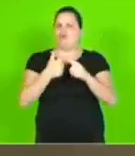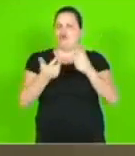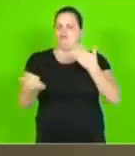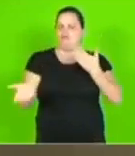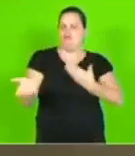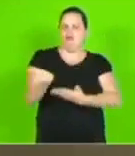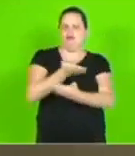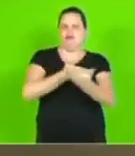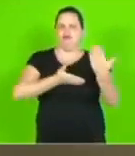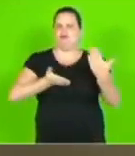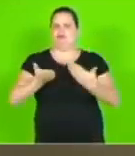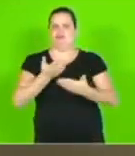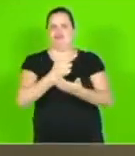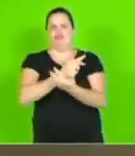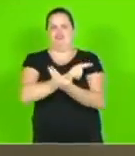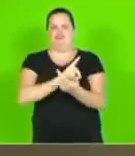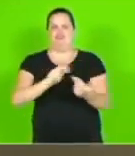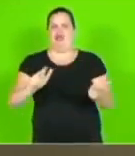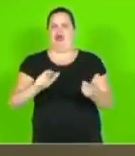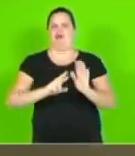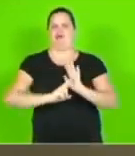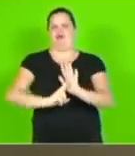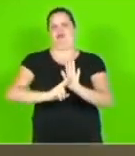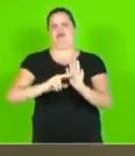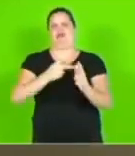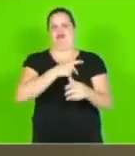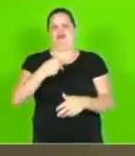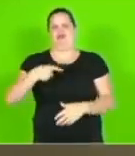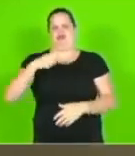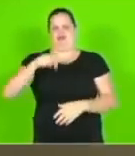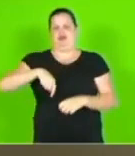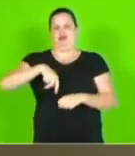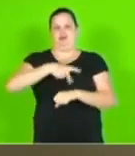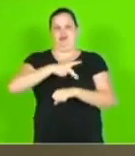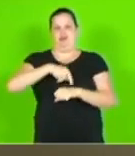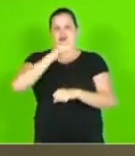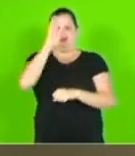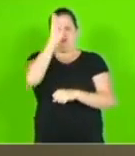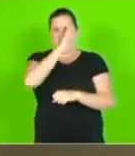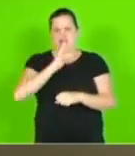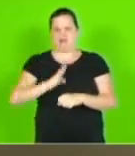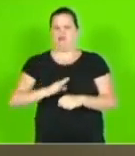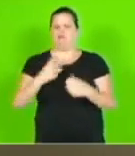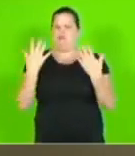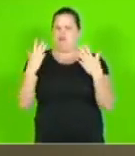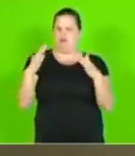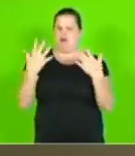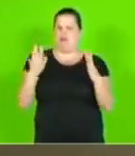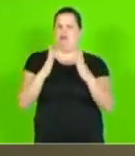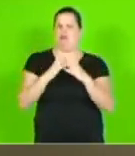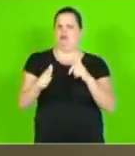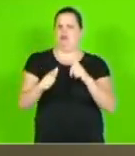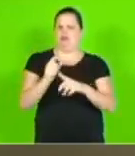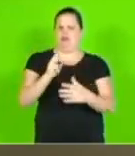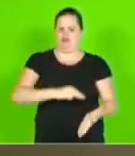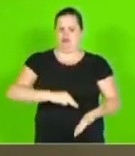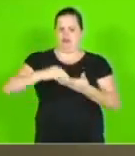clear, the message. And we had, and there was so many